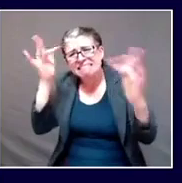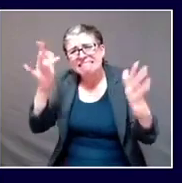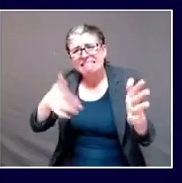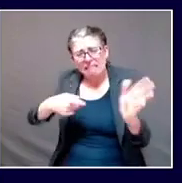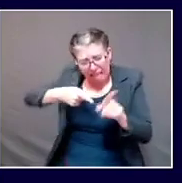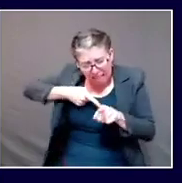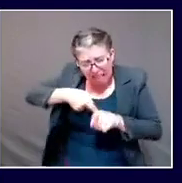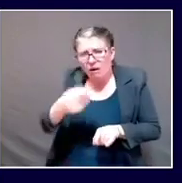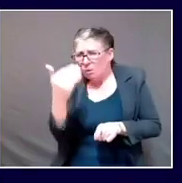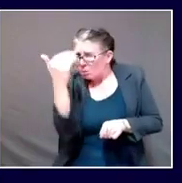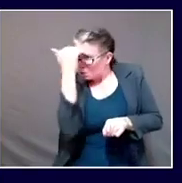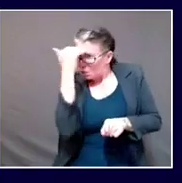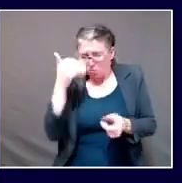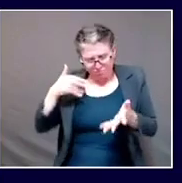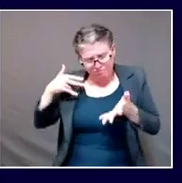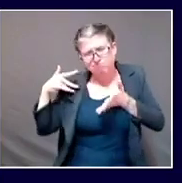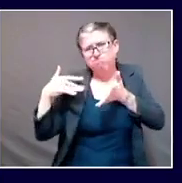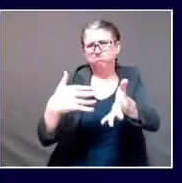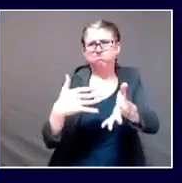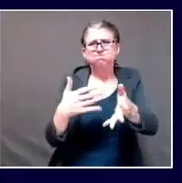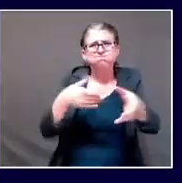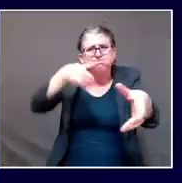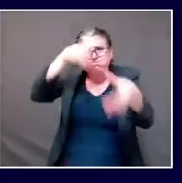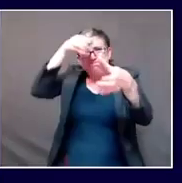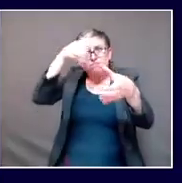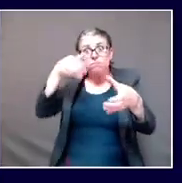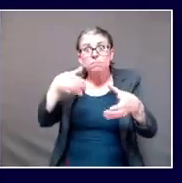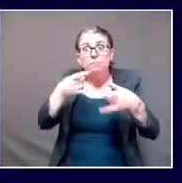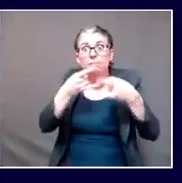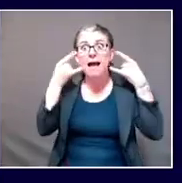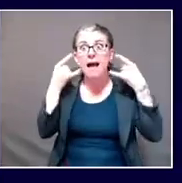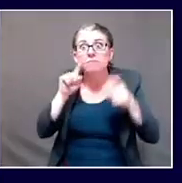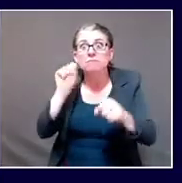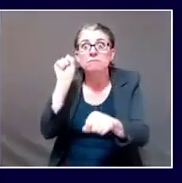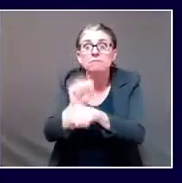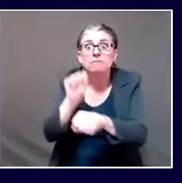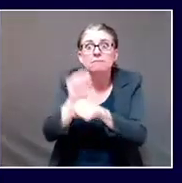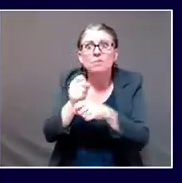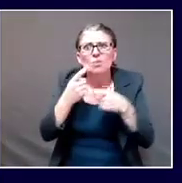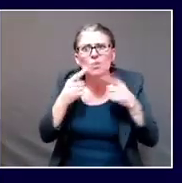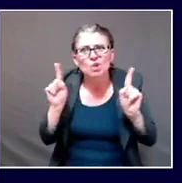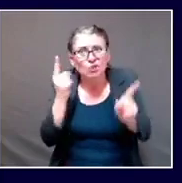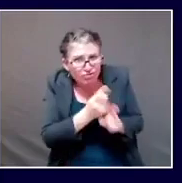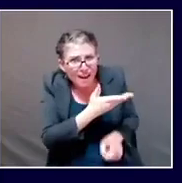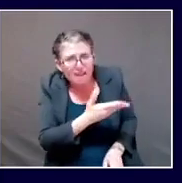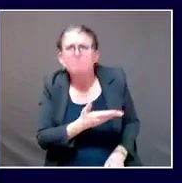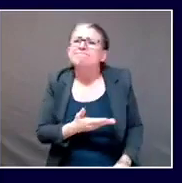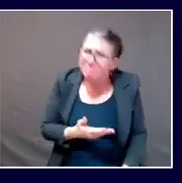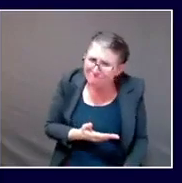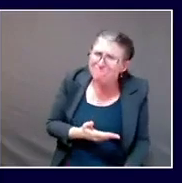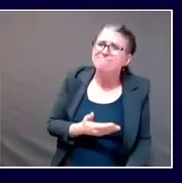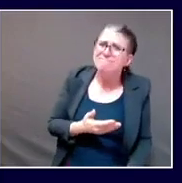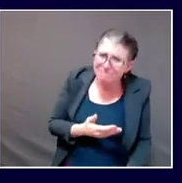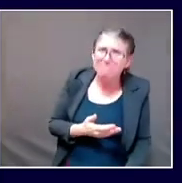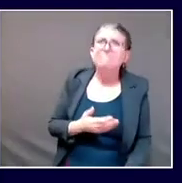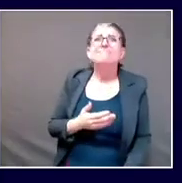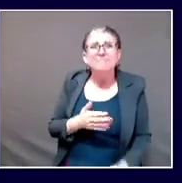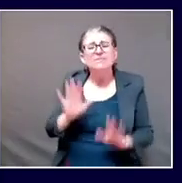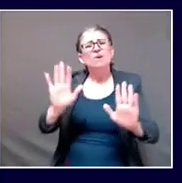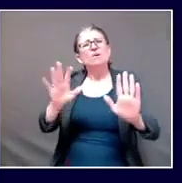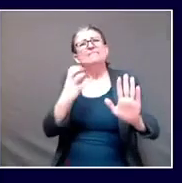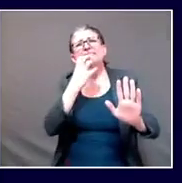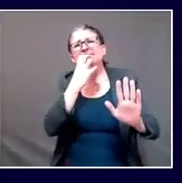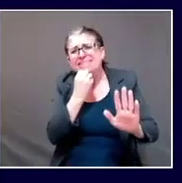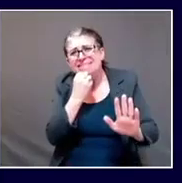1,000, 1,882 I believe Dr. Shah said, 1,882 health care